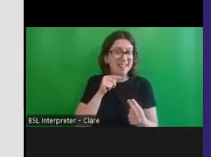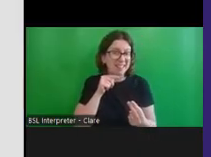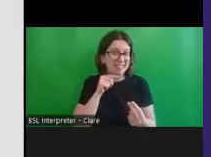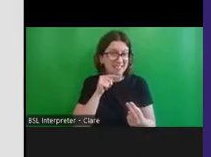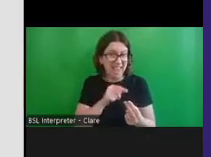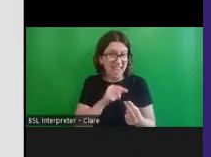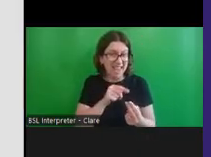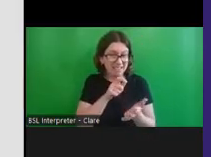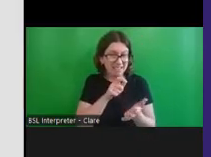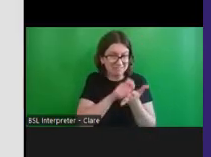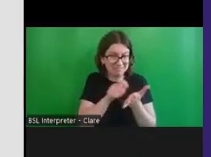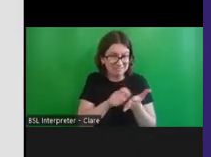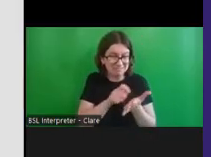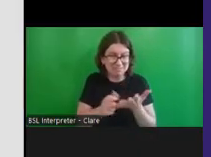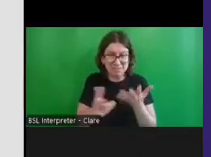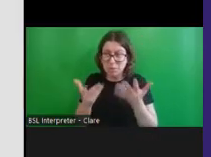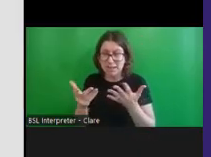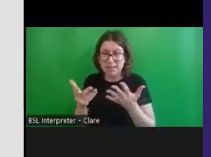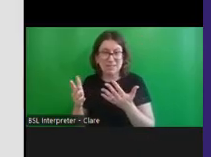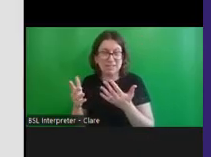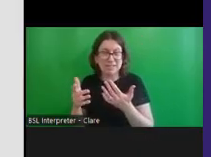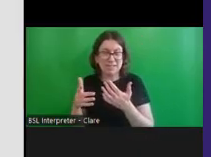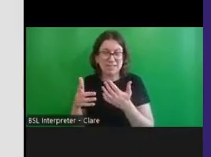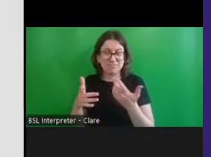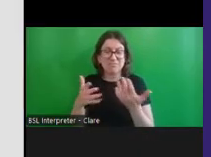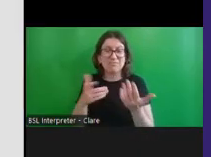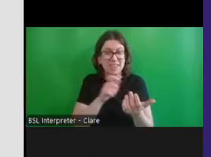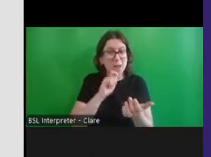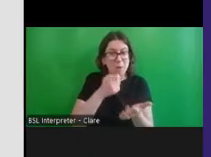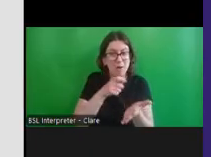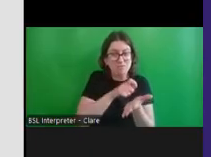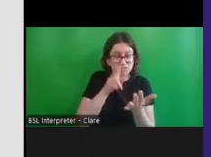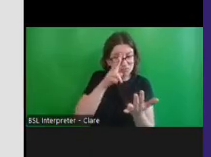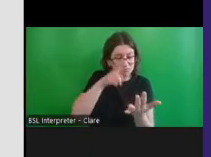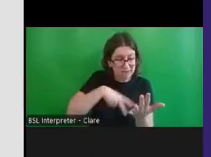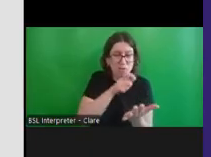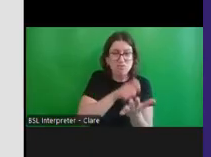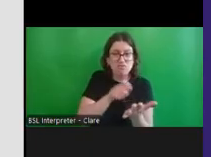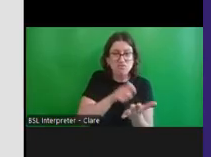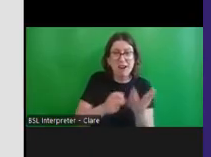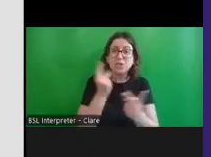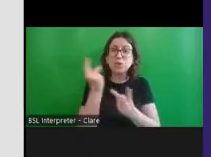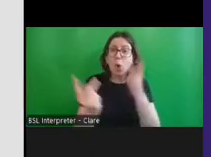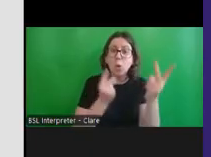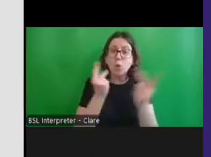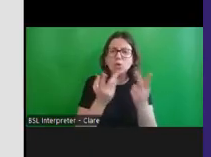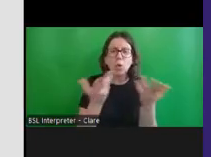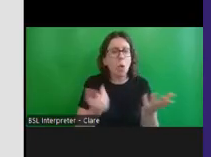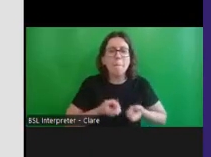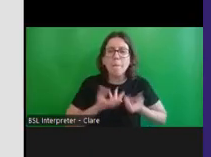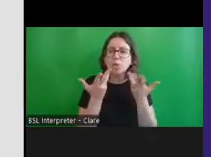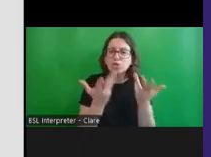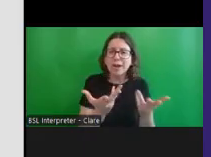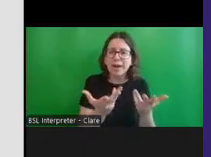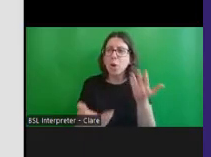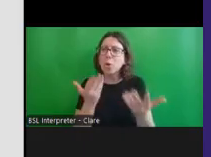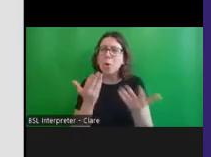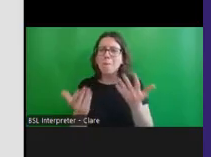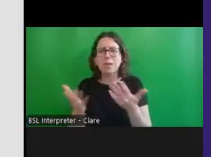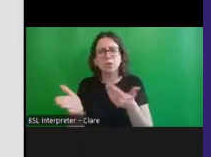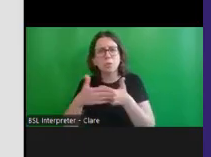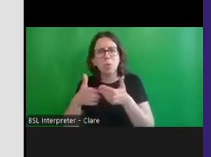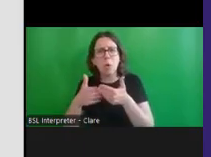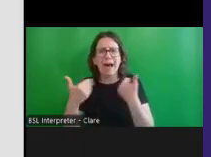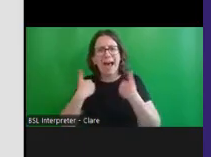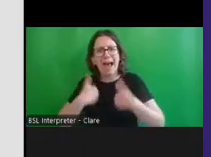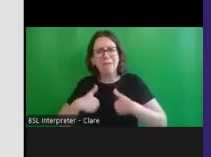peers. They're also more likely to read and write poetry and read and write song lyrics. Writing is actually one of the most important forms